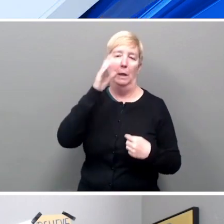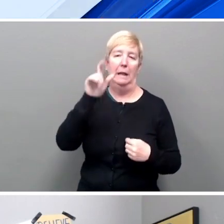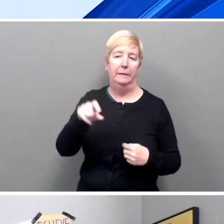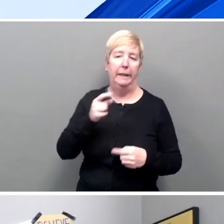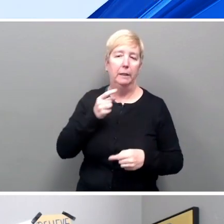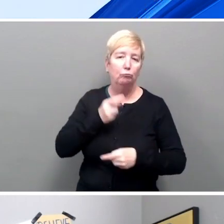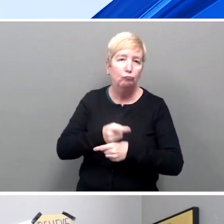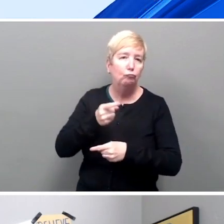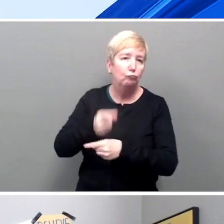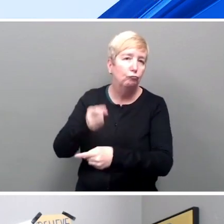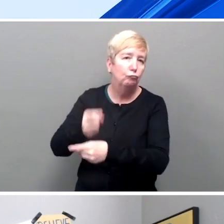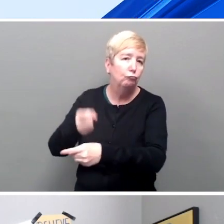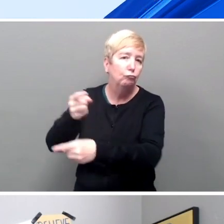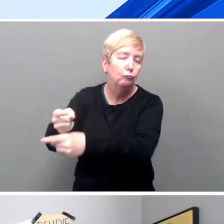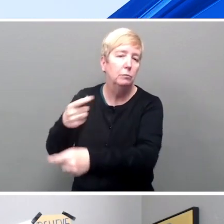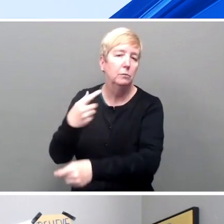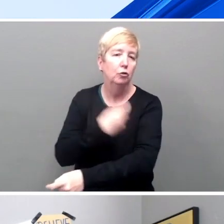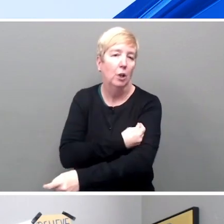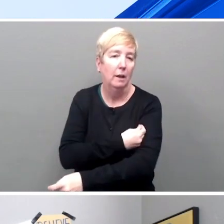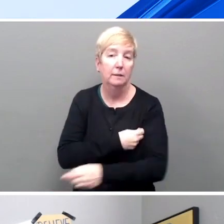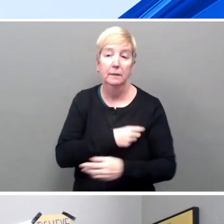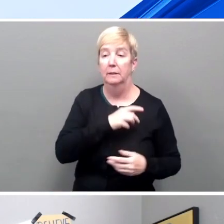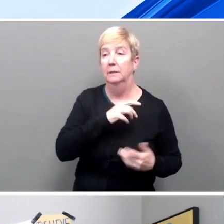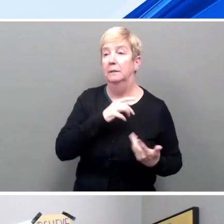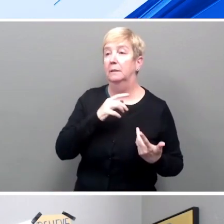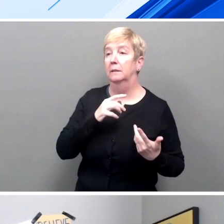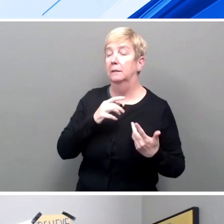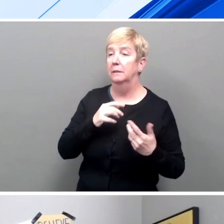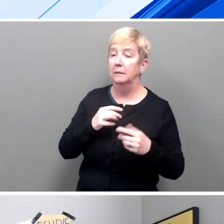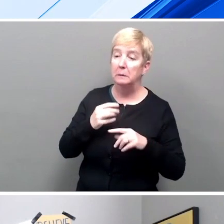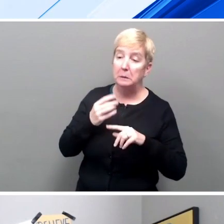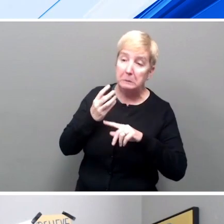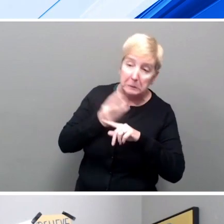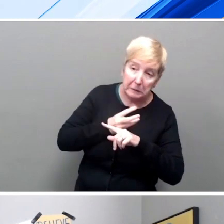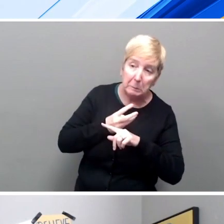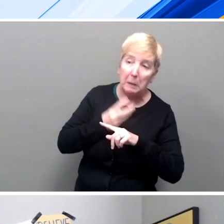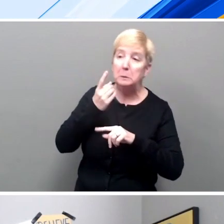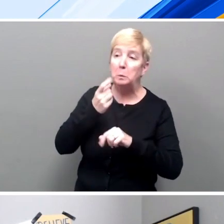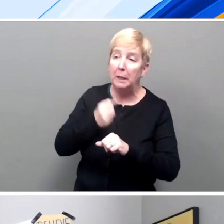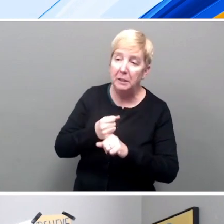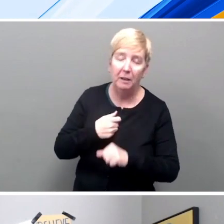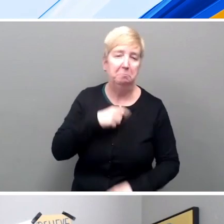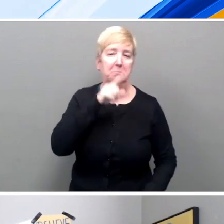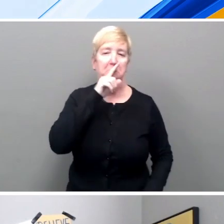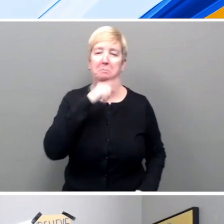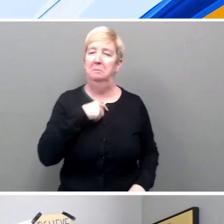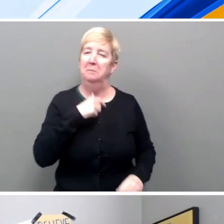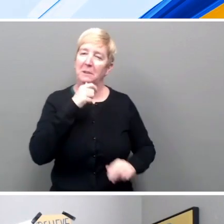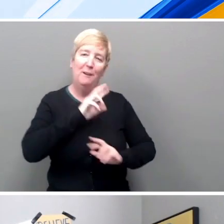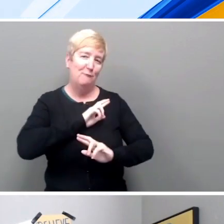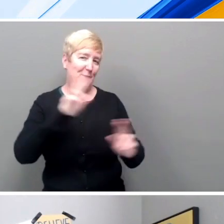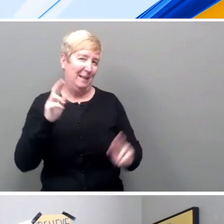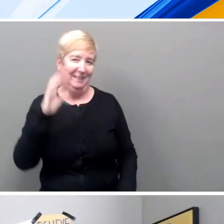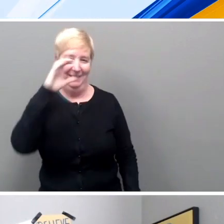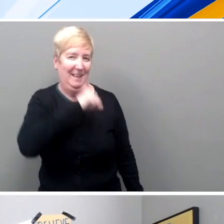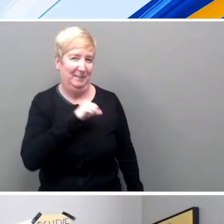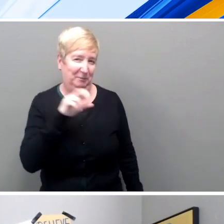flu, but the exact timing and frequency of that, I don't feel I can even venture a guess.